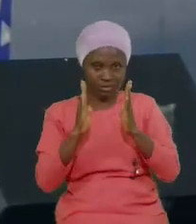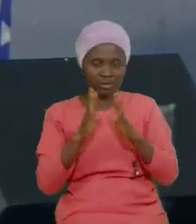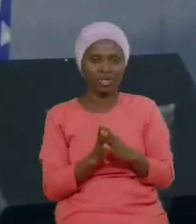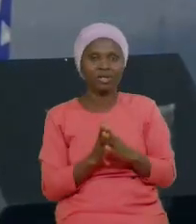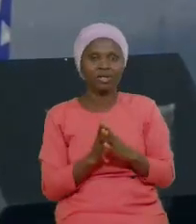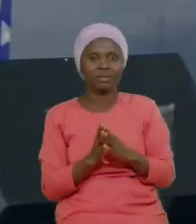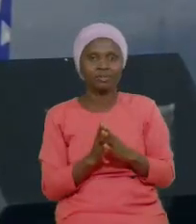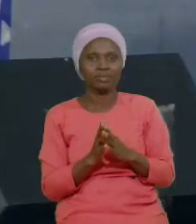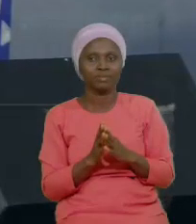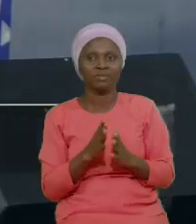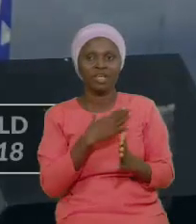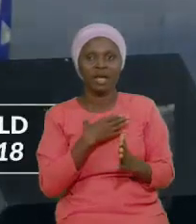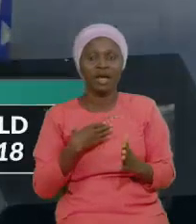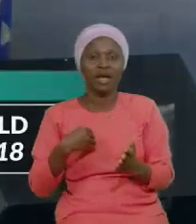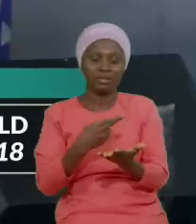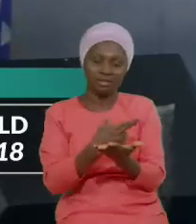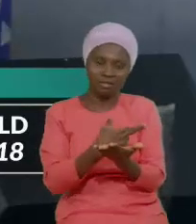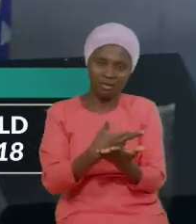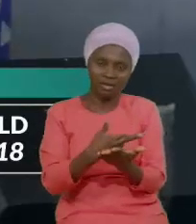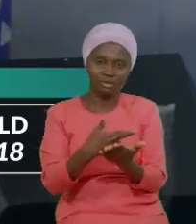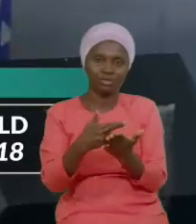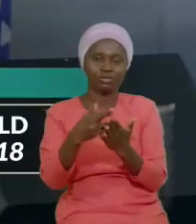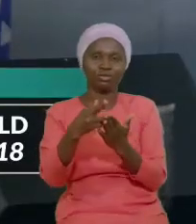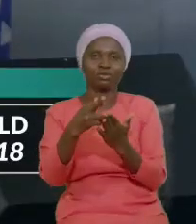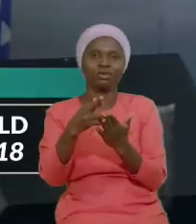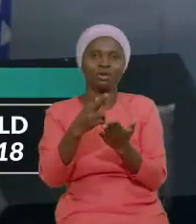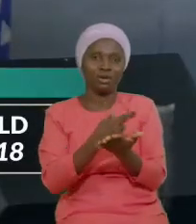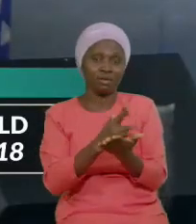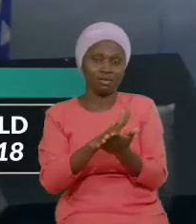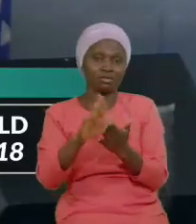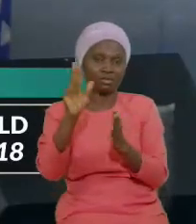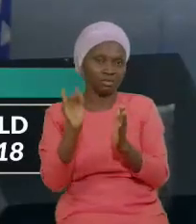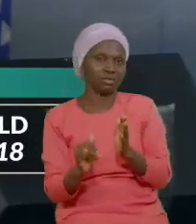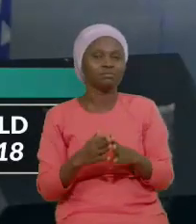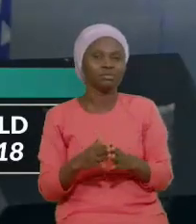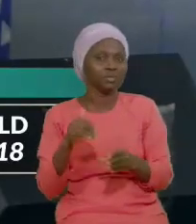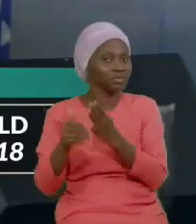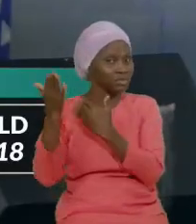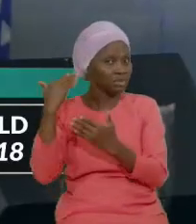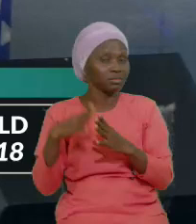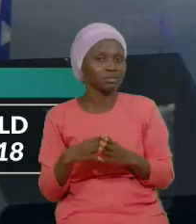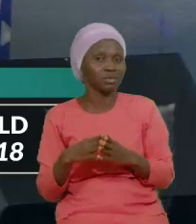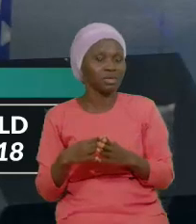and righteously. In the past, we are not thinking of righteously.